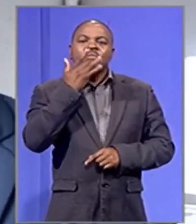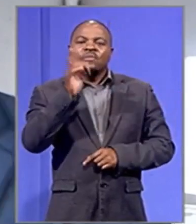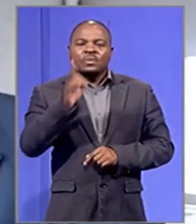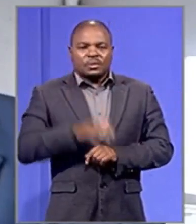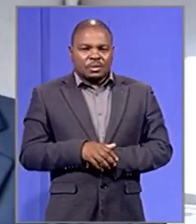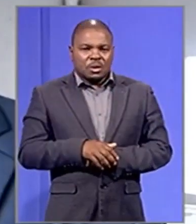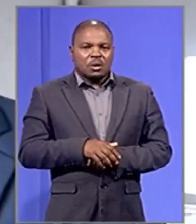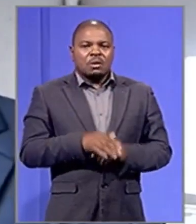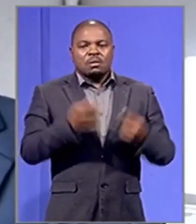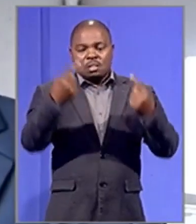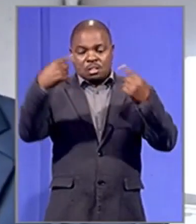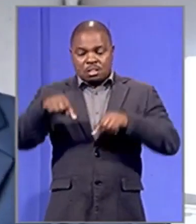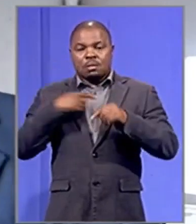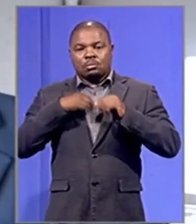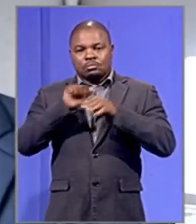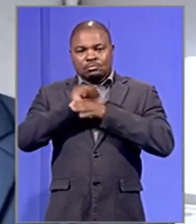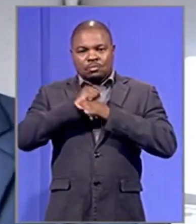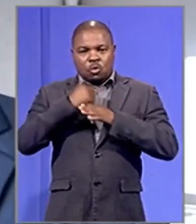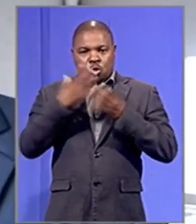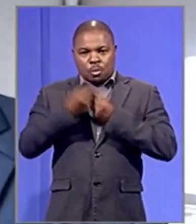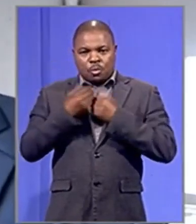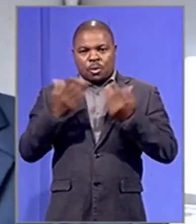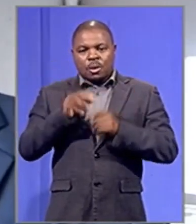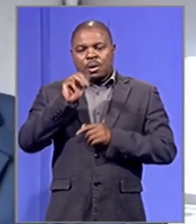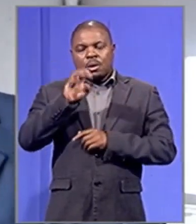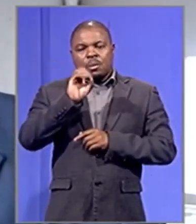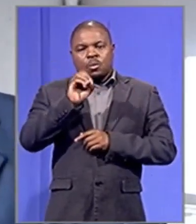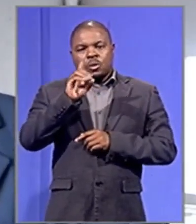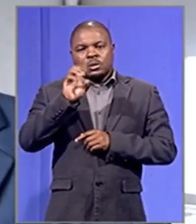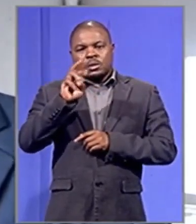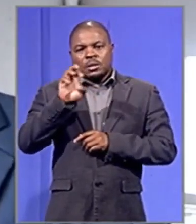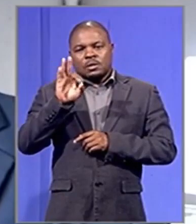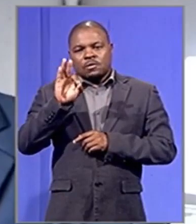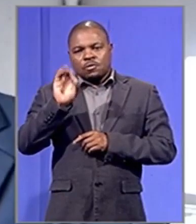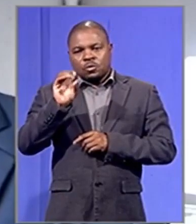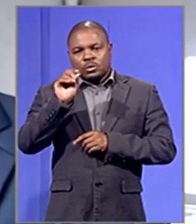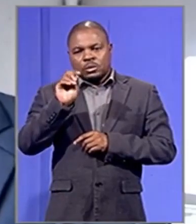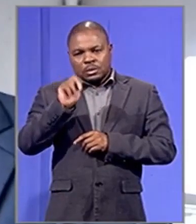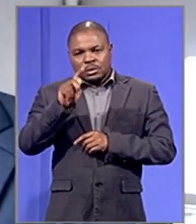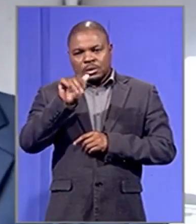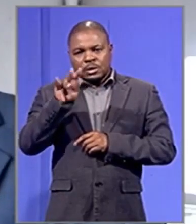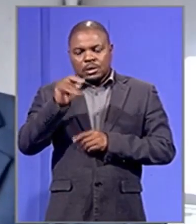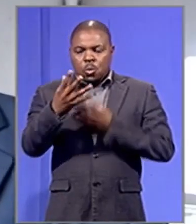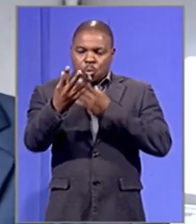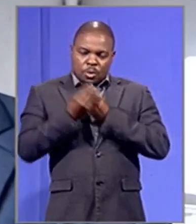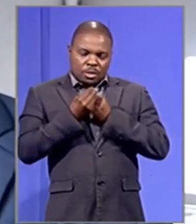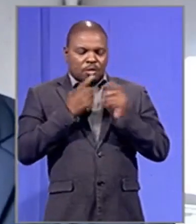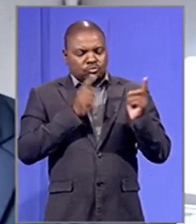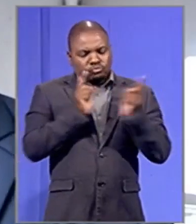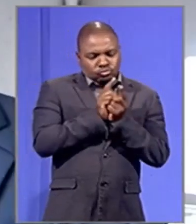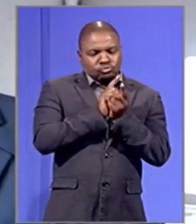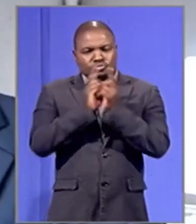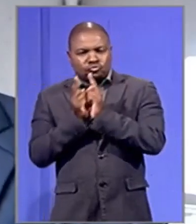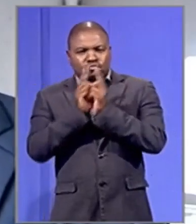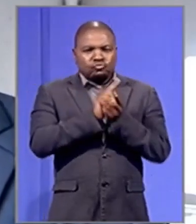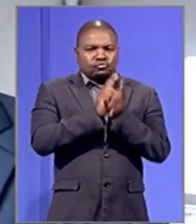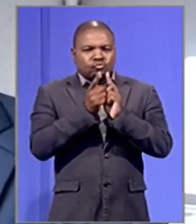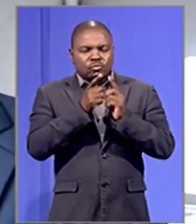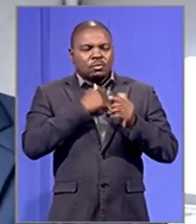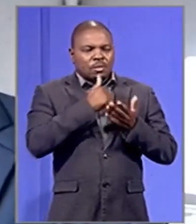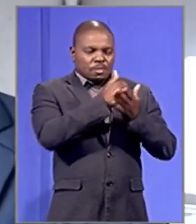ba etla go nna go gym ya ka re ke go mo Fontaine a etla tlo trainer le na le sparring ke na le mo